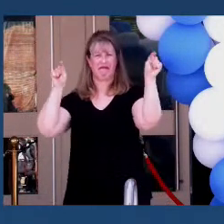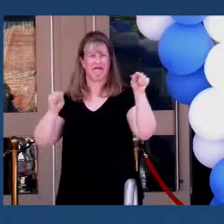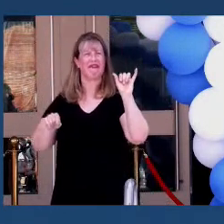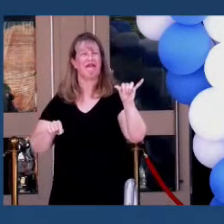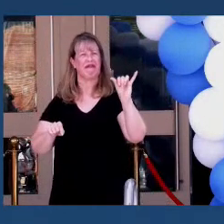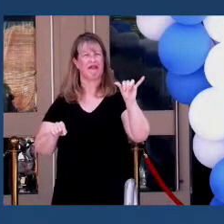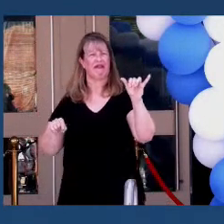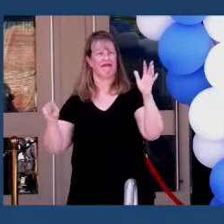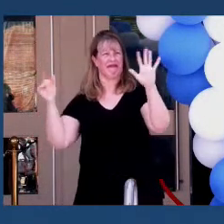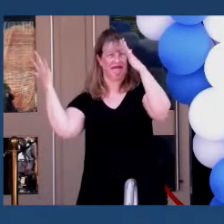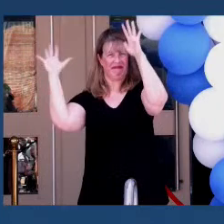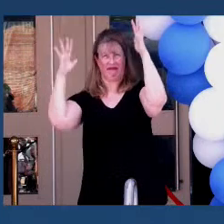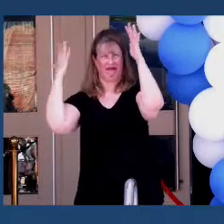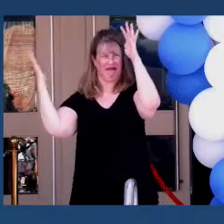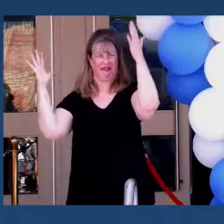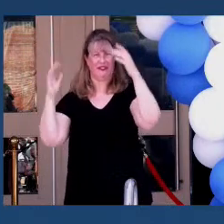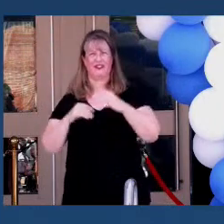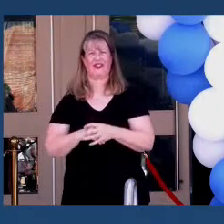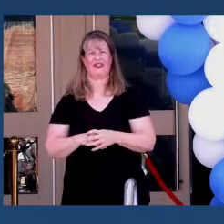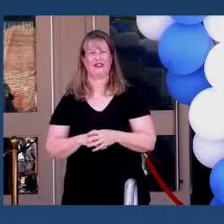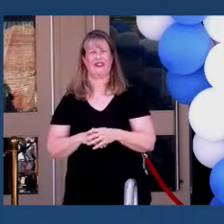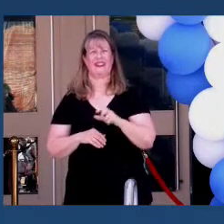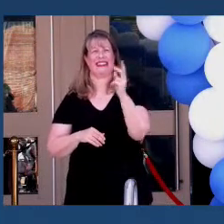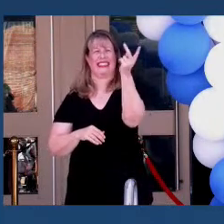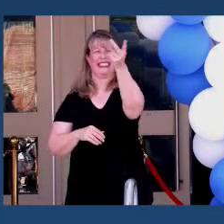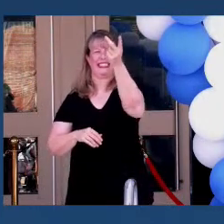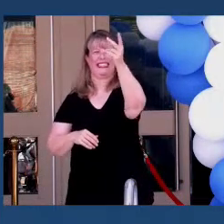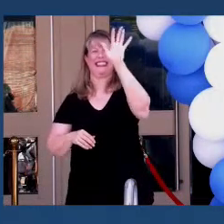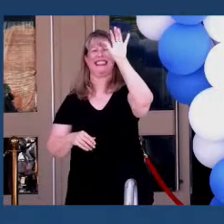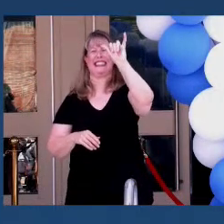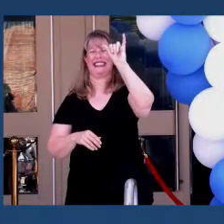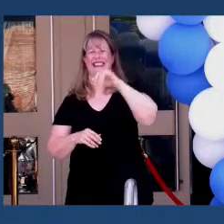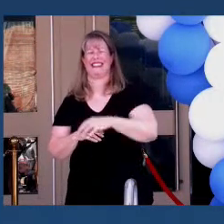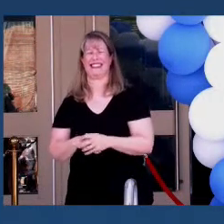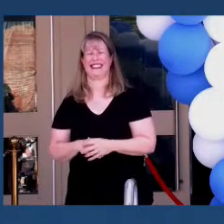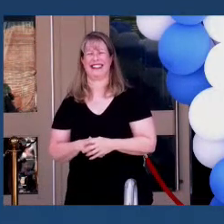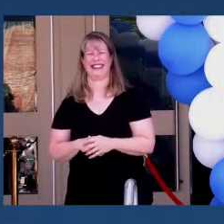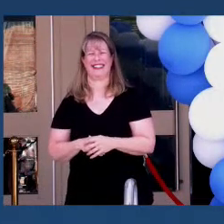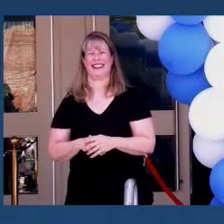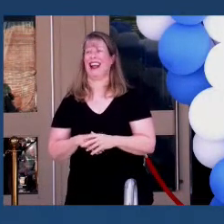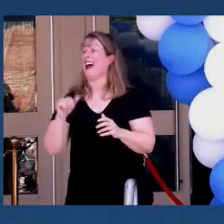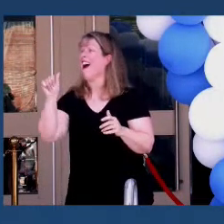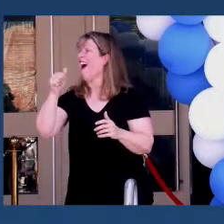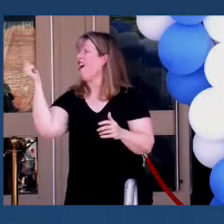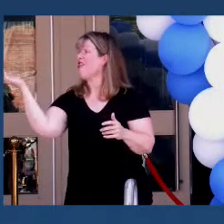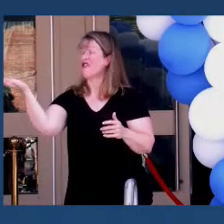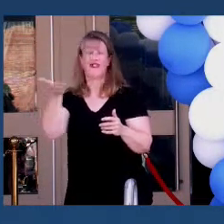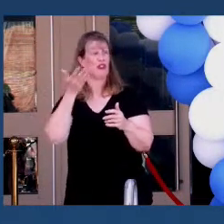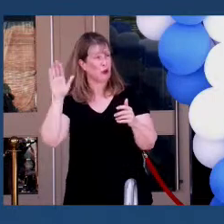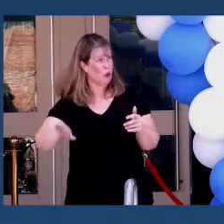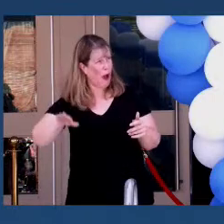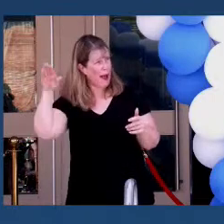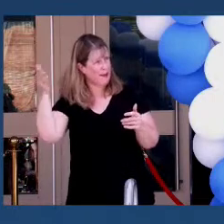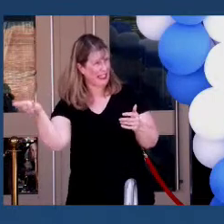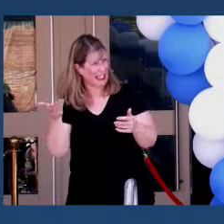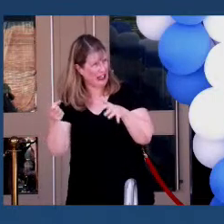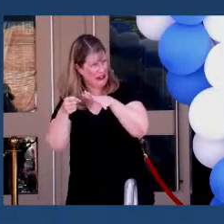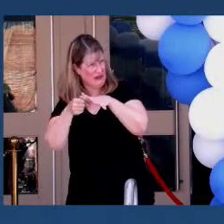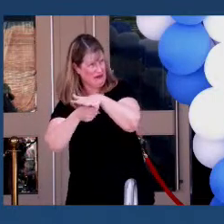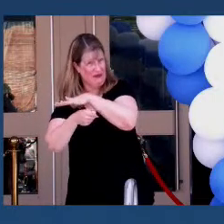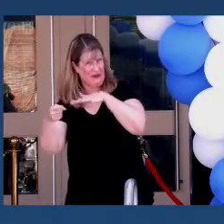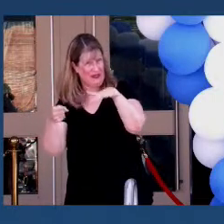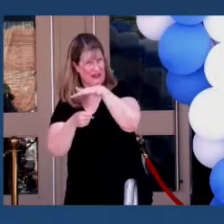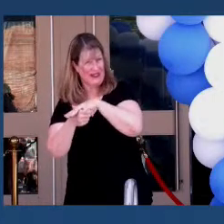So stand up and let them know. There they are. Okay. And anyone else that grew up here in this particular